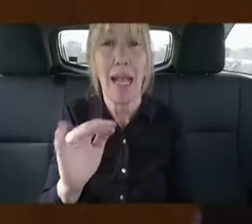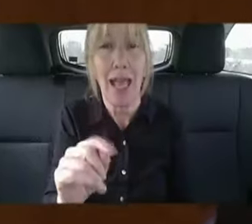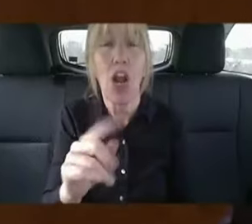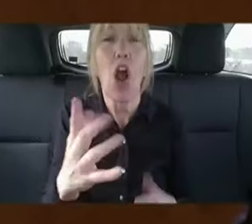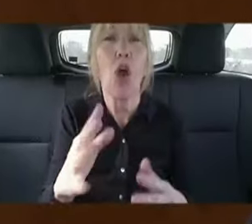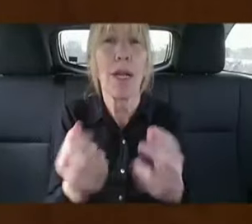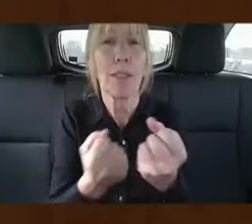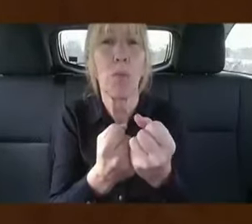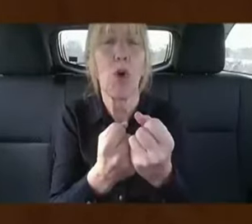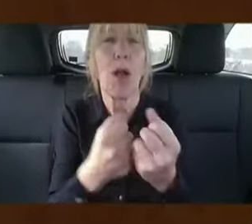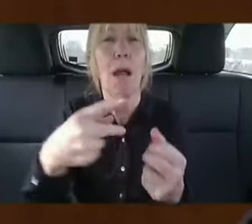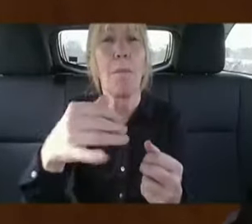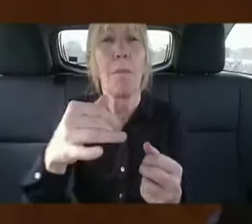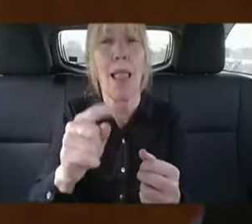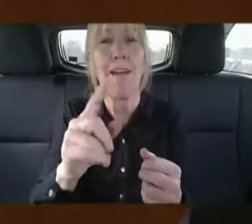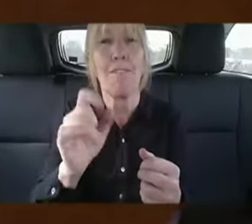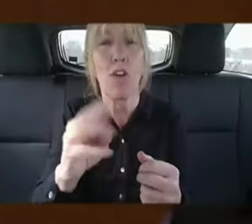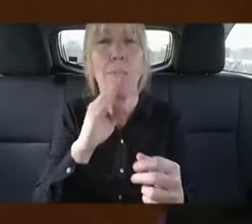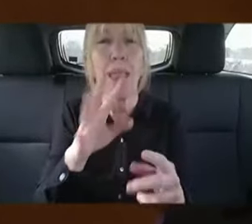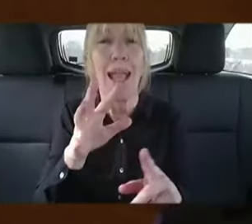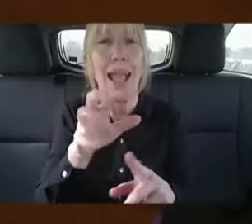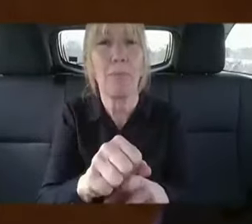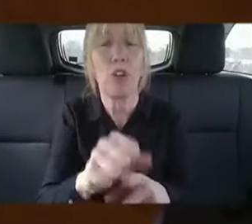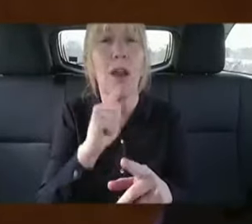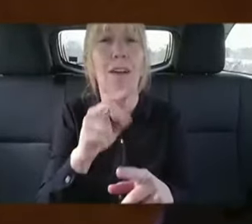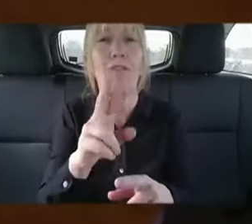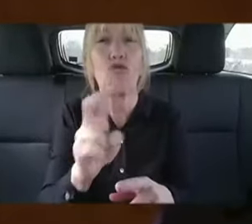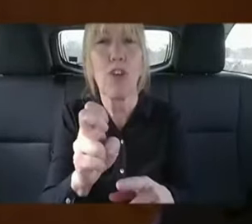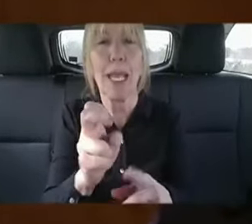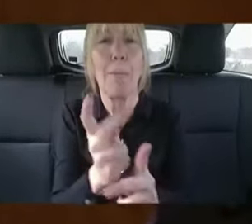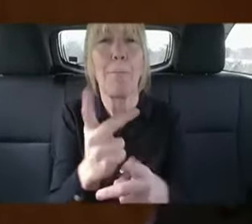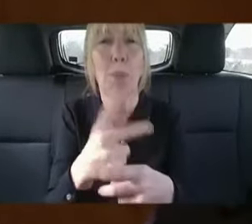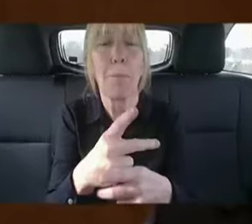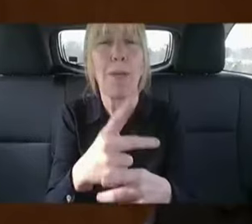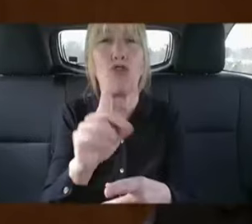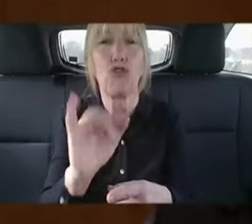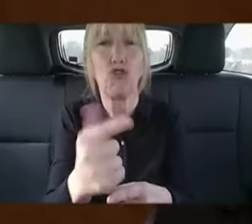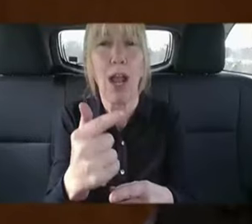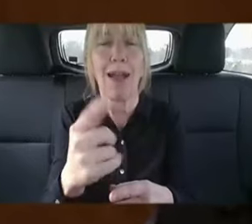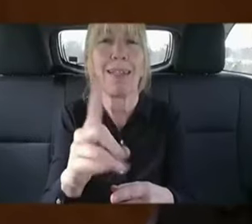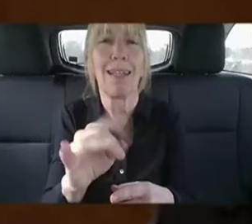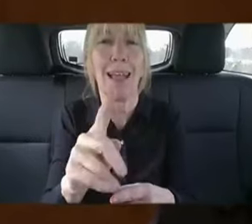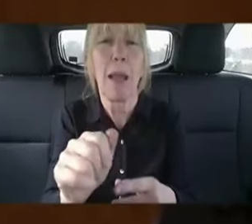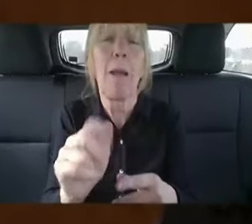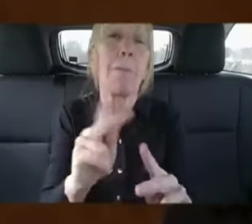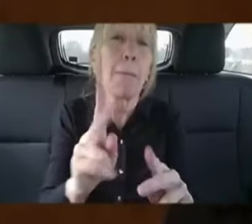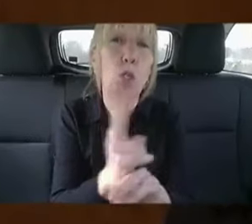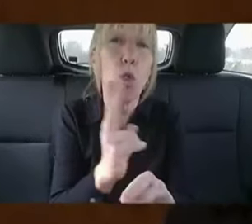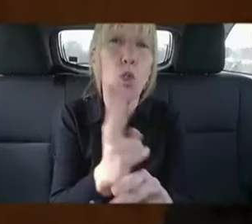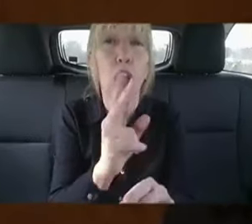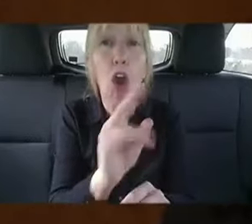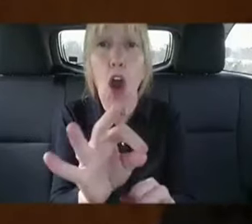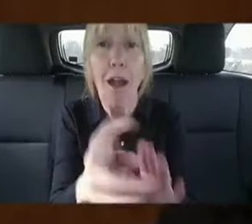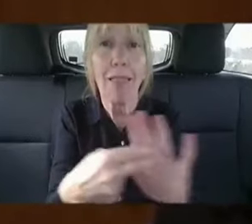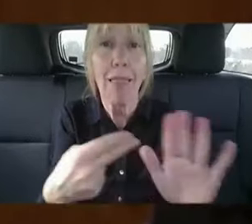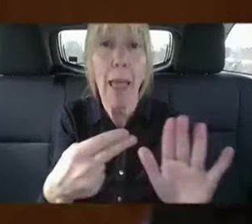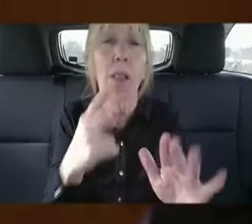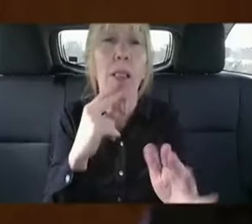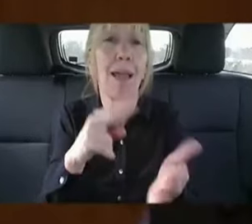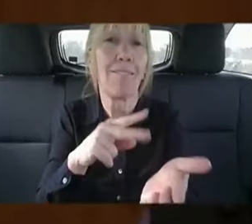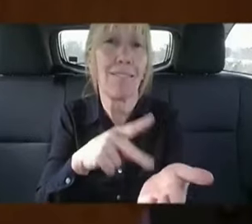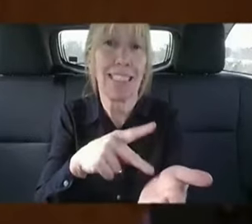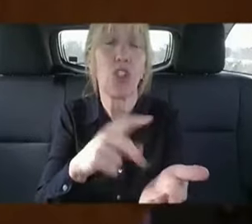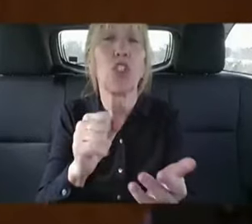that allows capture of repurposed drug data of what people are using off-label and physicians, and we can sort through this data to